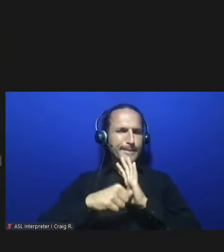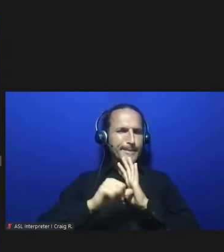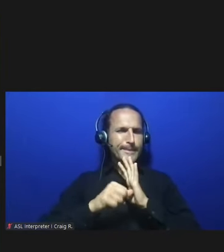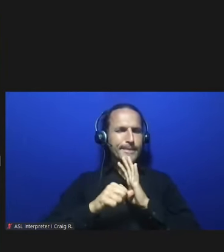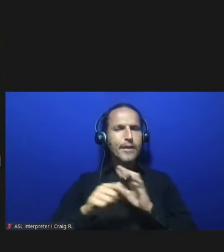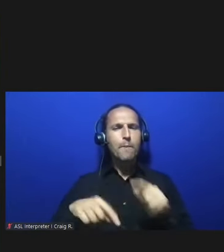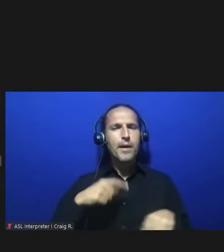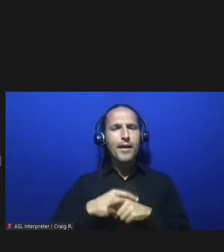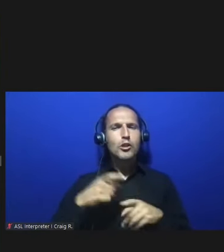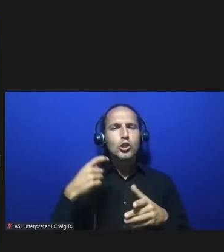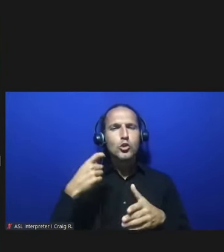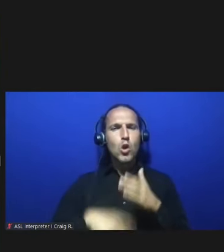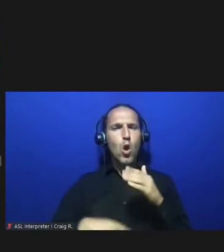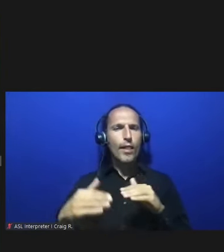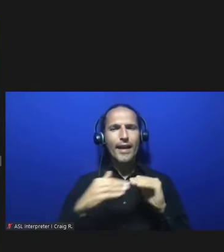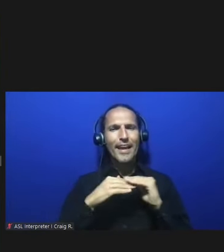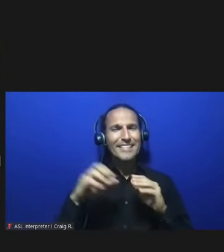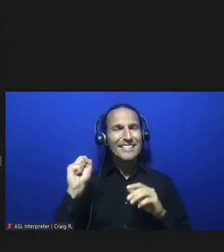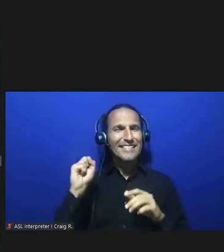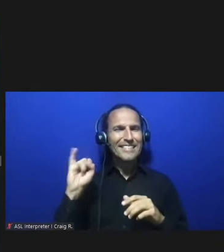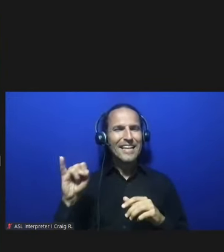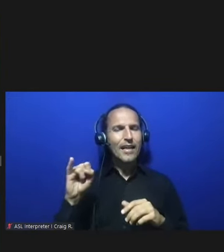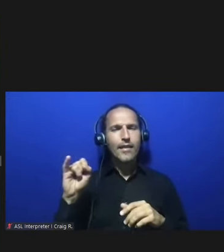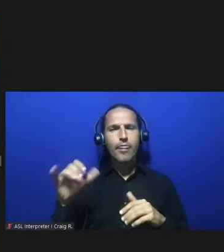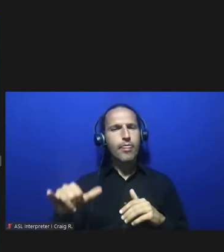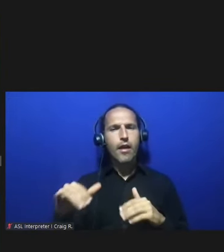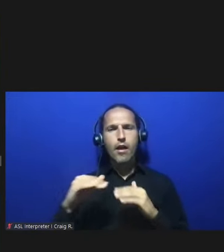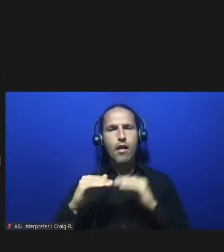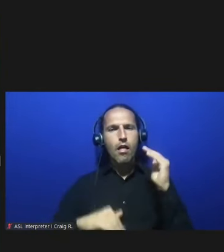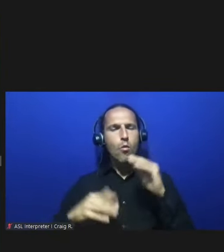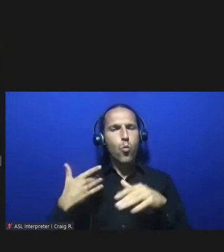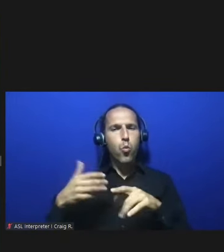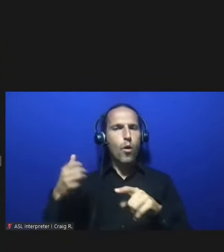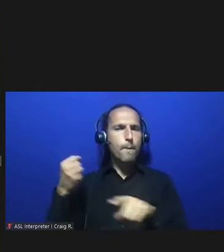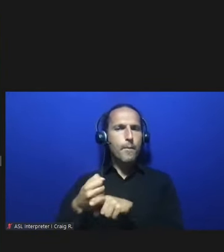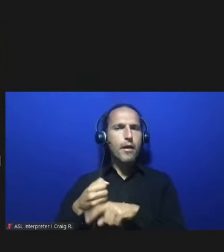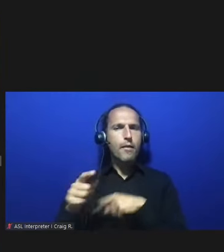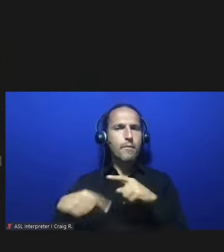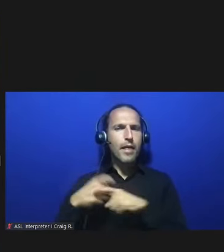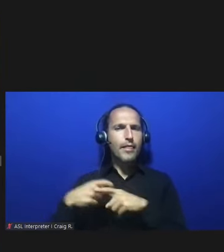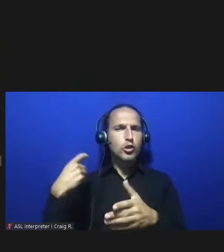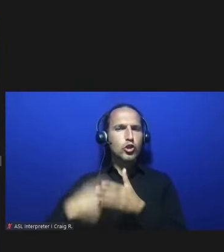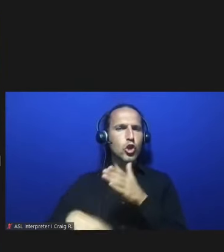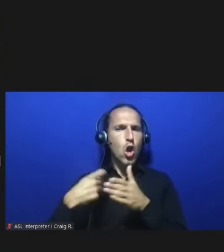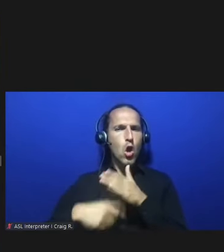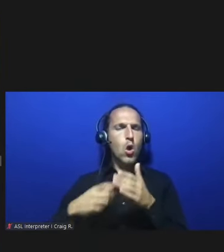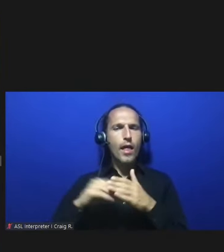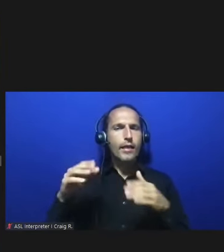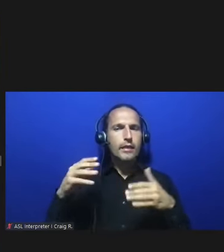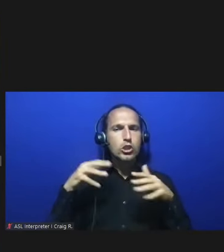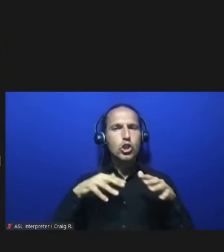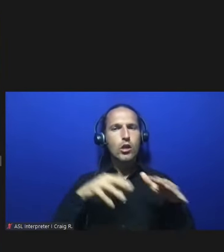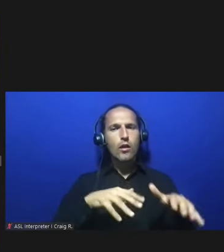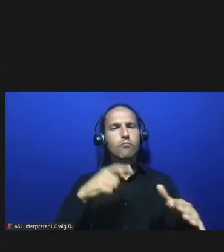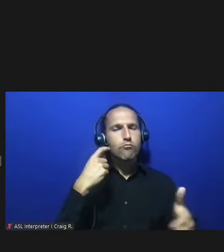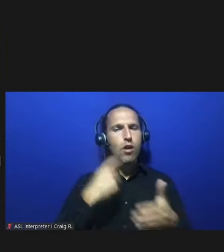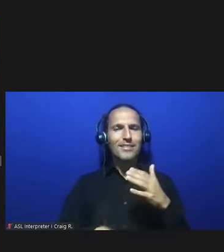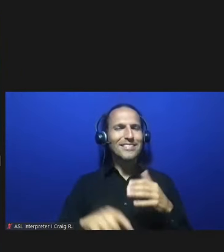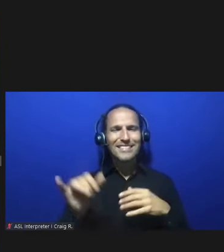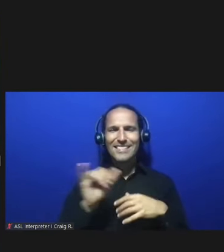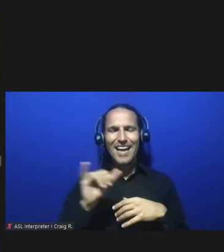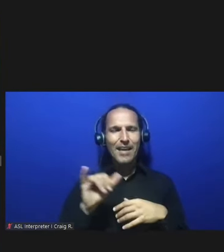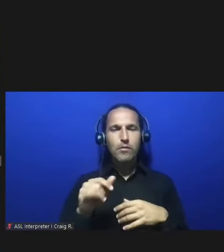of toll equity. Staten Islanders are disproportionately impacted by excessive tolls, and congestion pricing is no